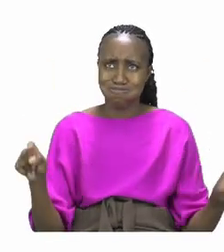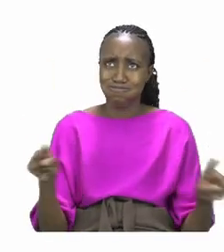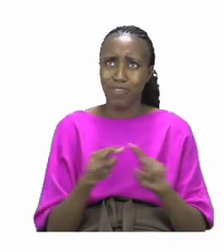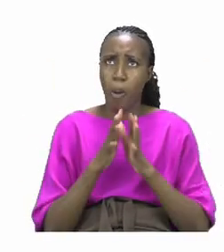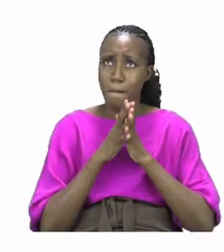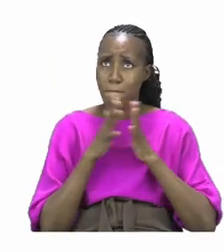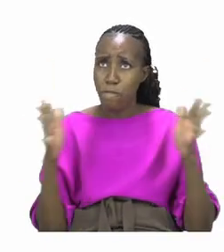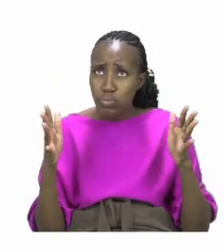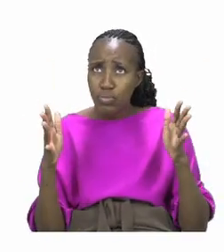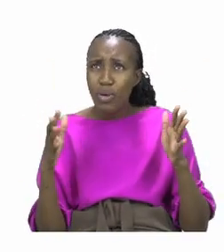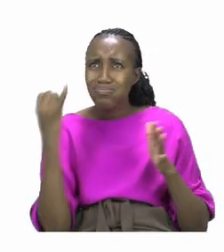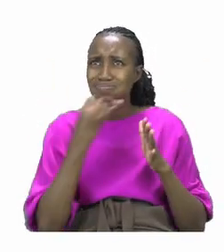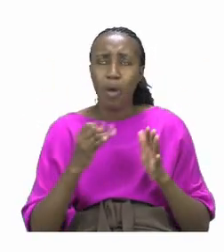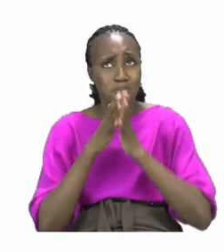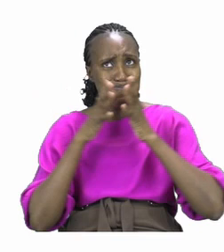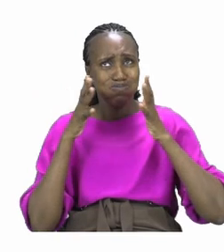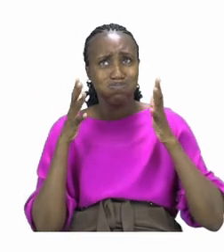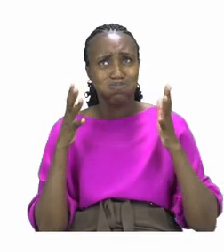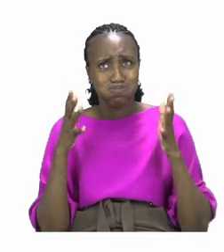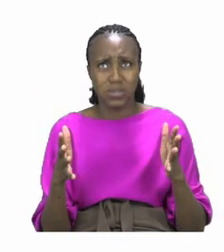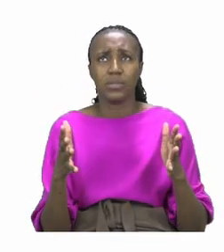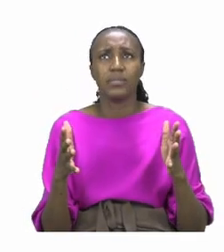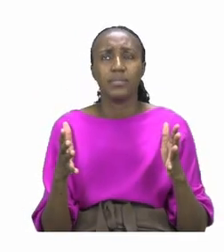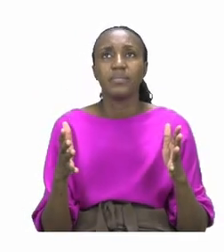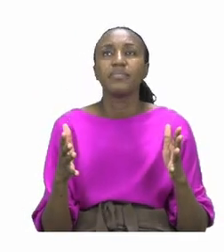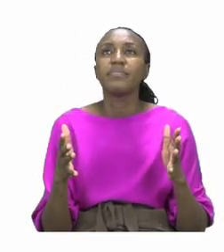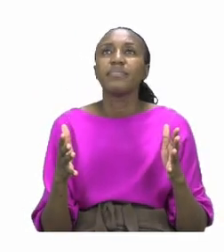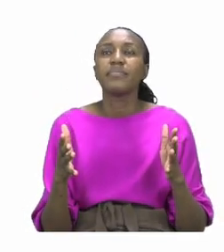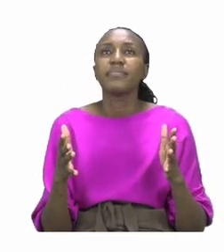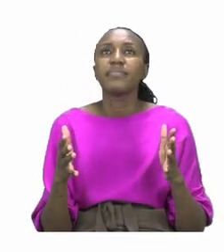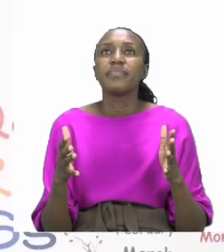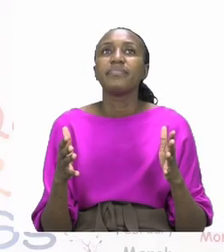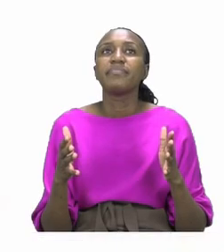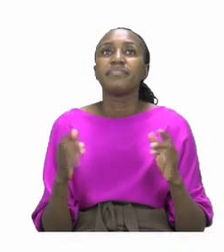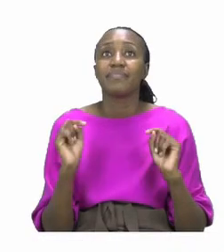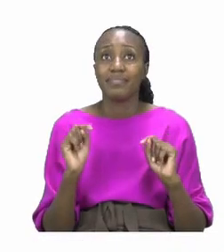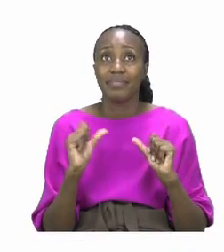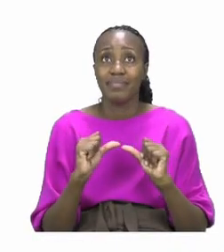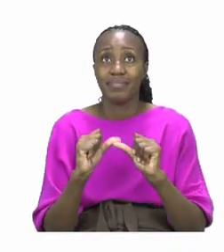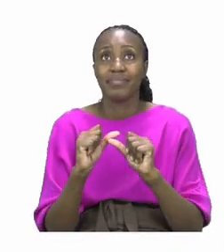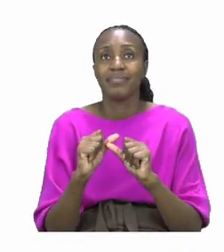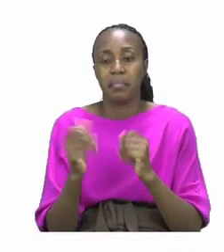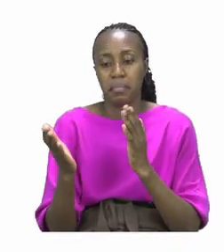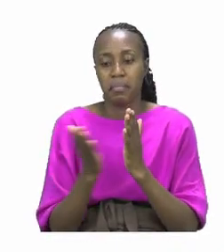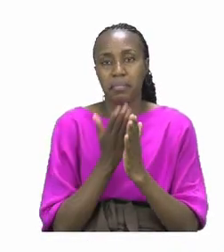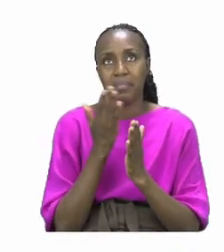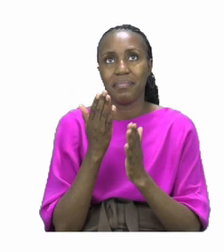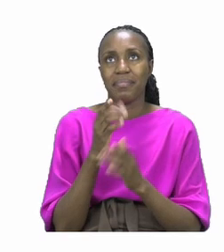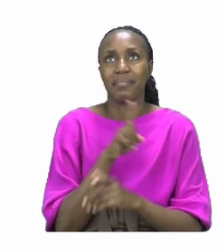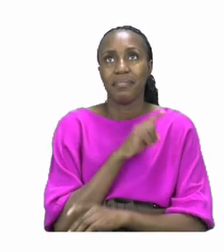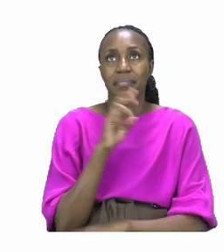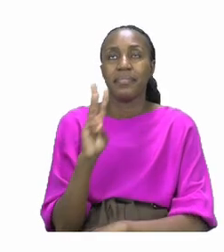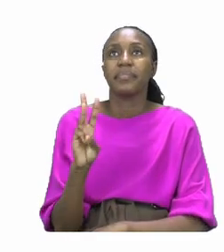possible. When you're done trying to draw yourselves, boys and girls, you can move on to the next page, page